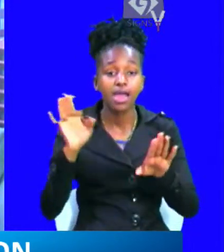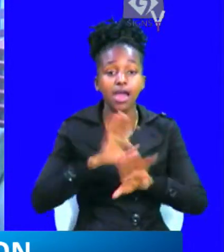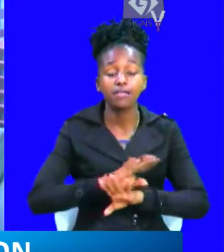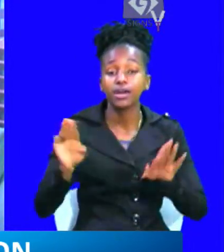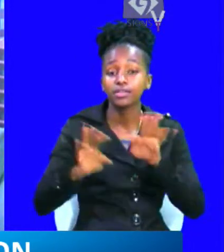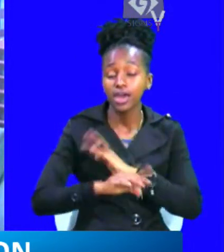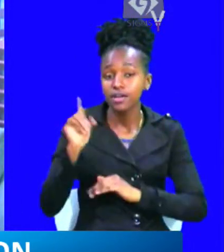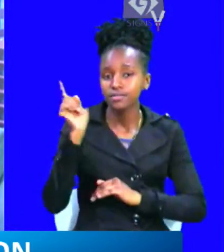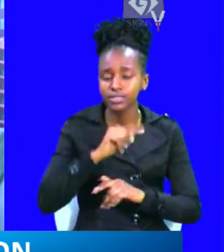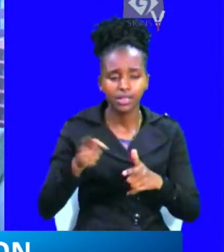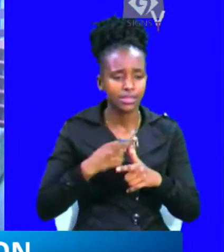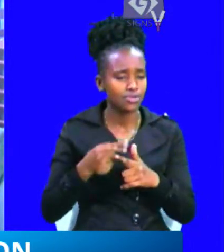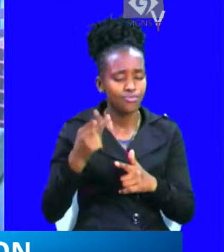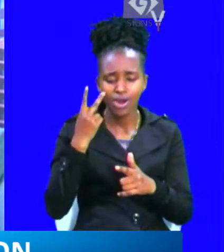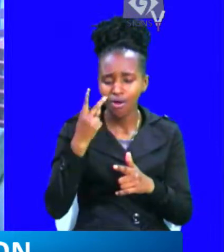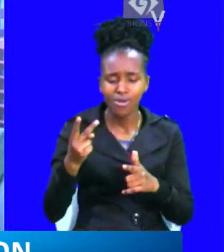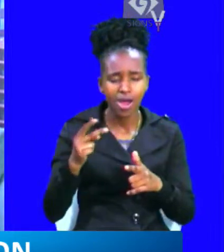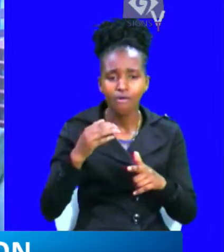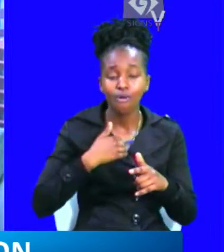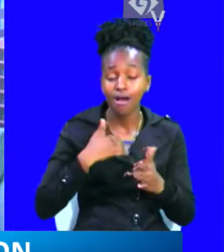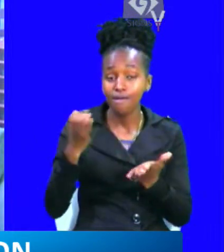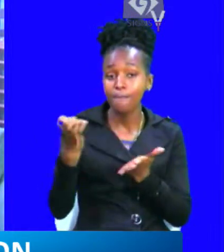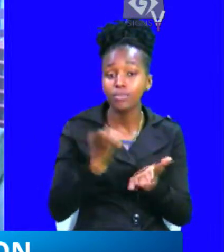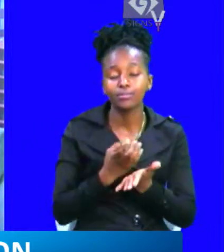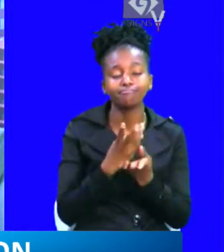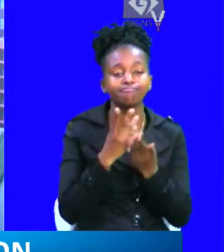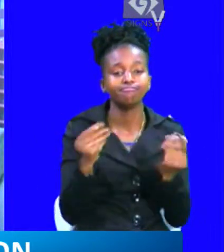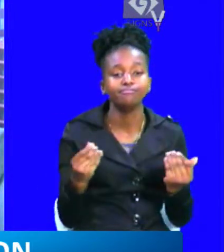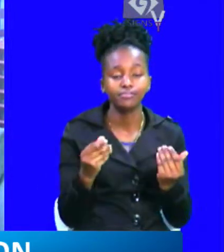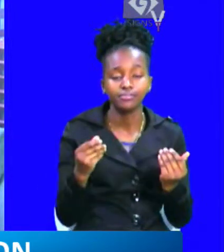fly employment.